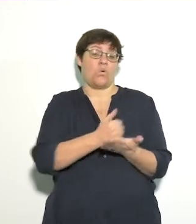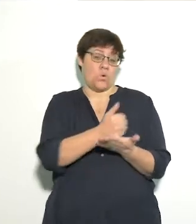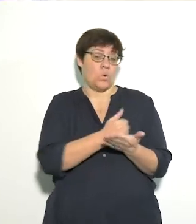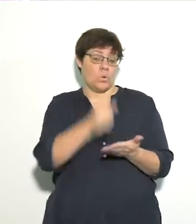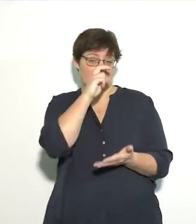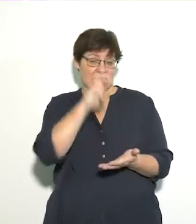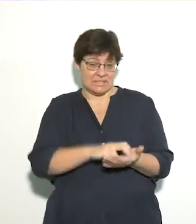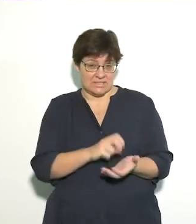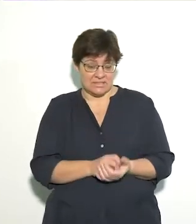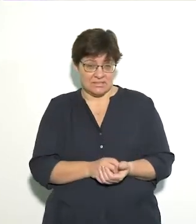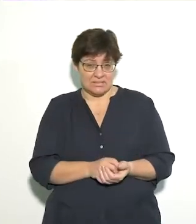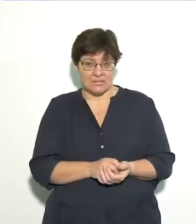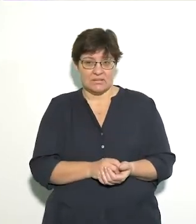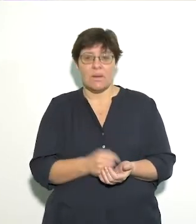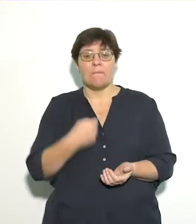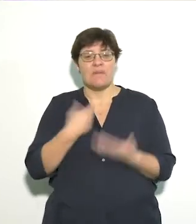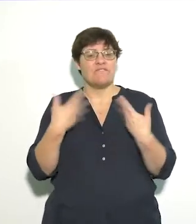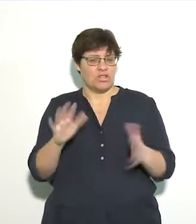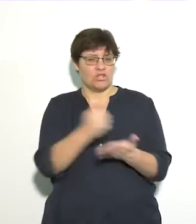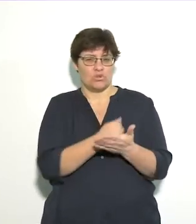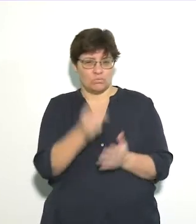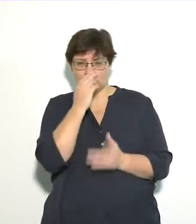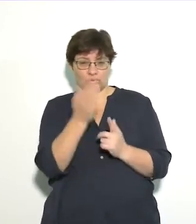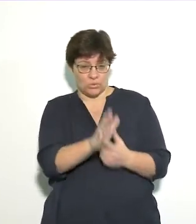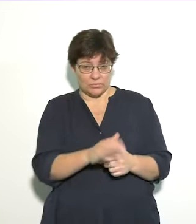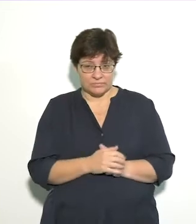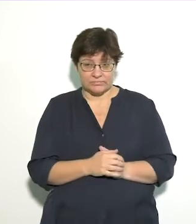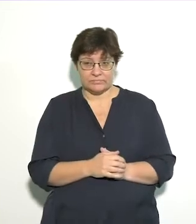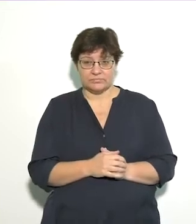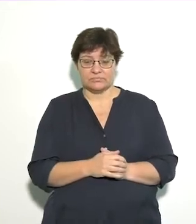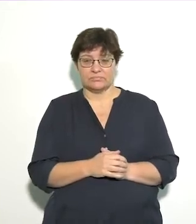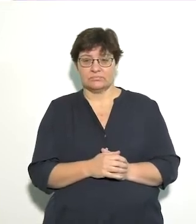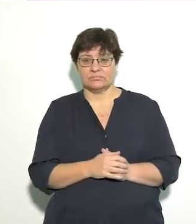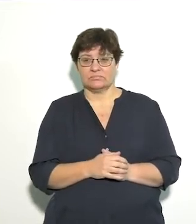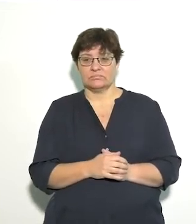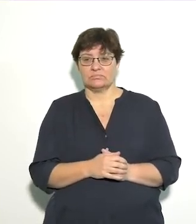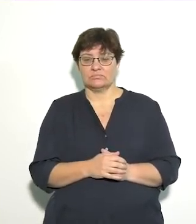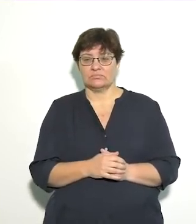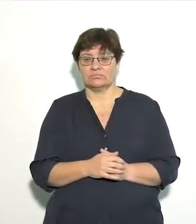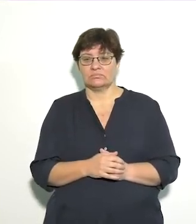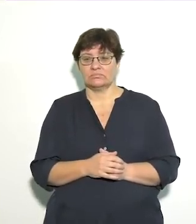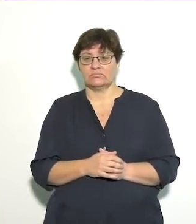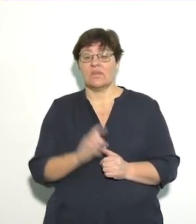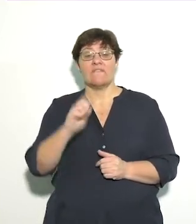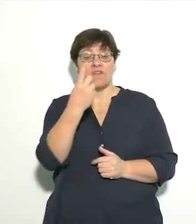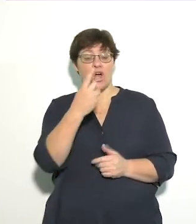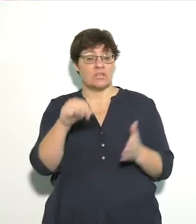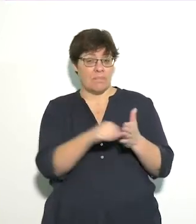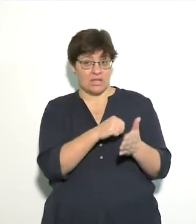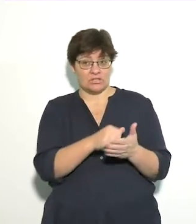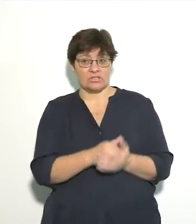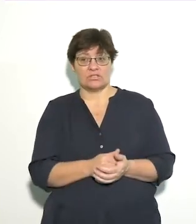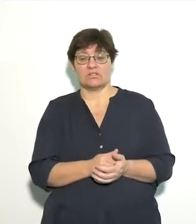gluing. So I'll show you one that I've already glued. Here it is over here. Okay, so I took the first